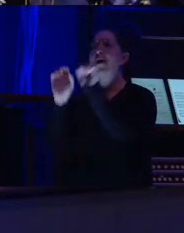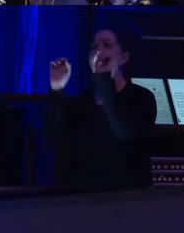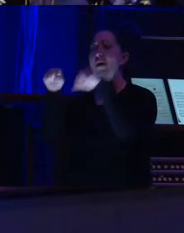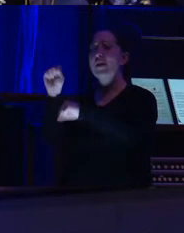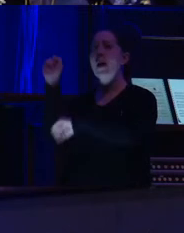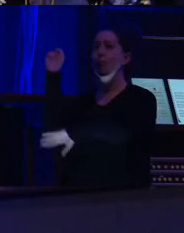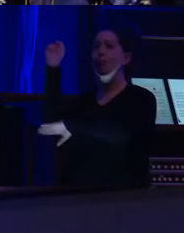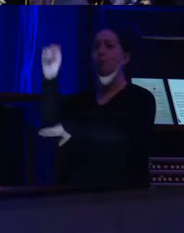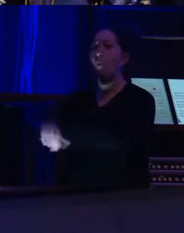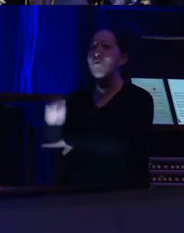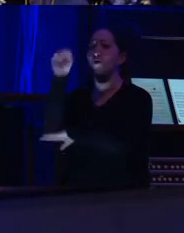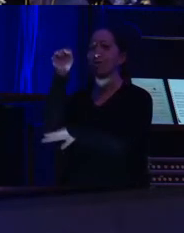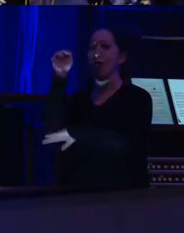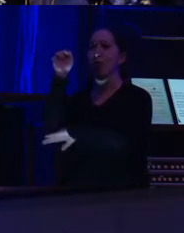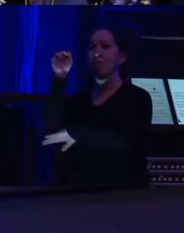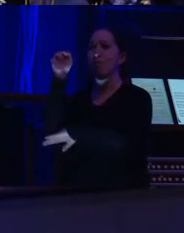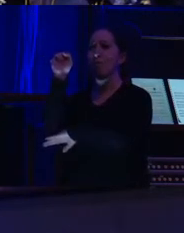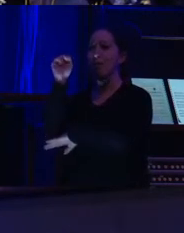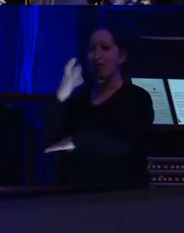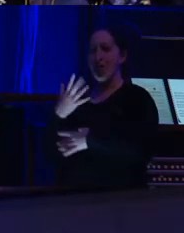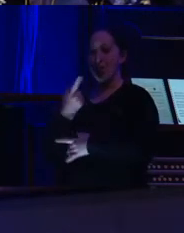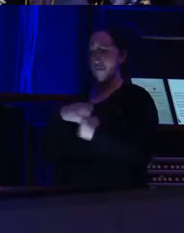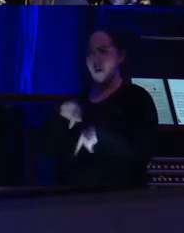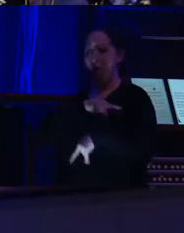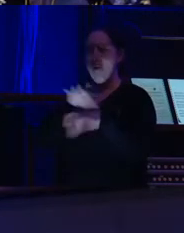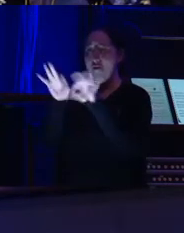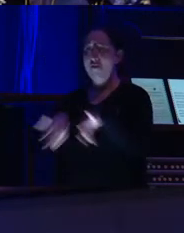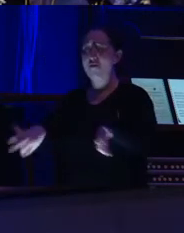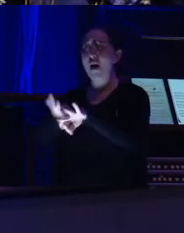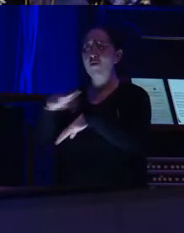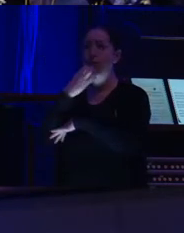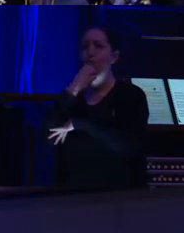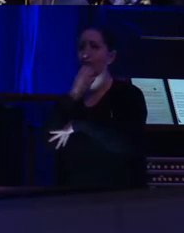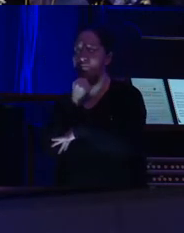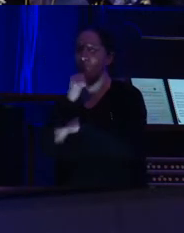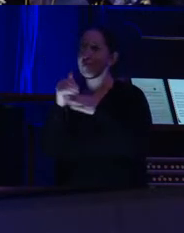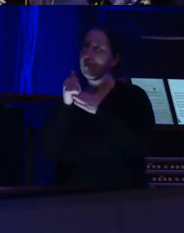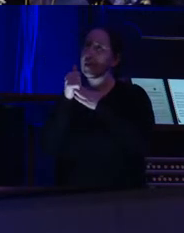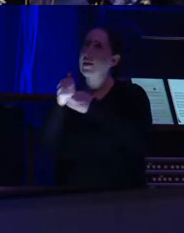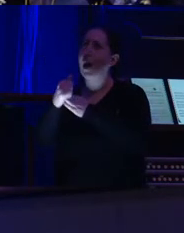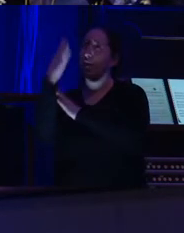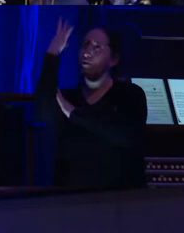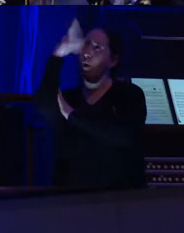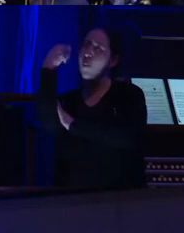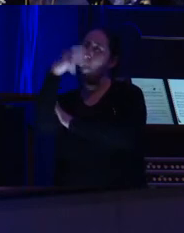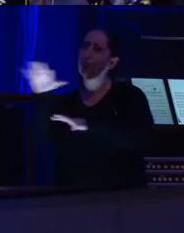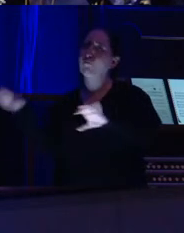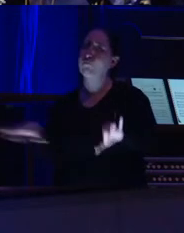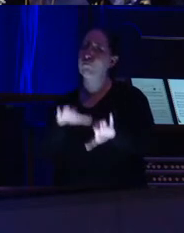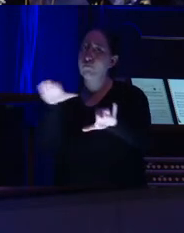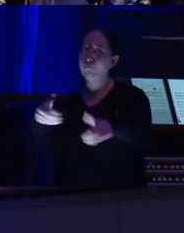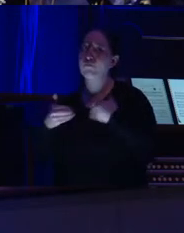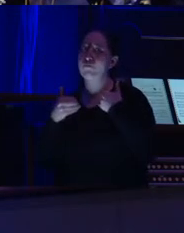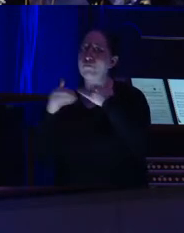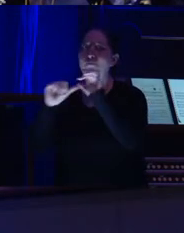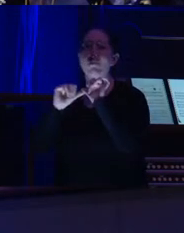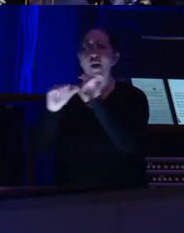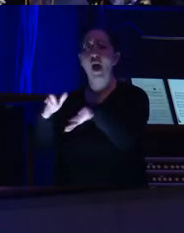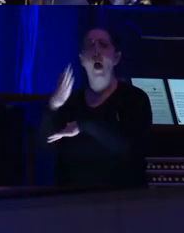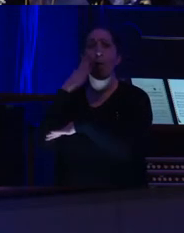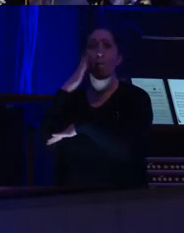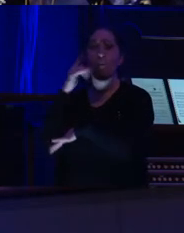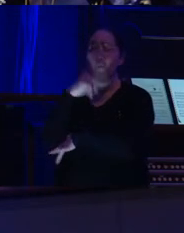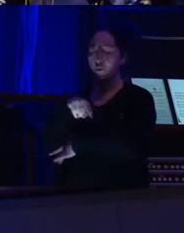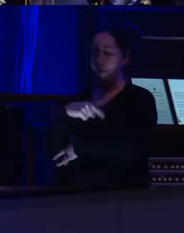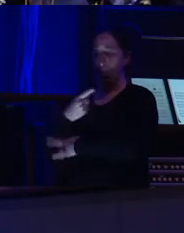by taking inspiration from our values that ground us and guide our thoughts and actions. I know that you will